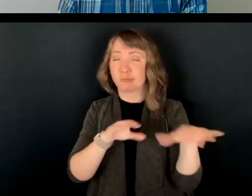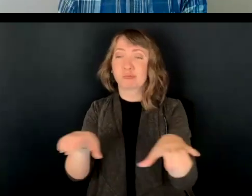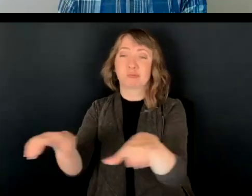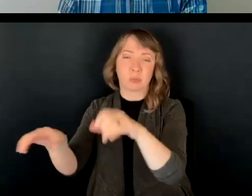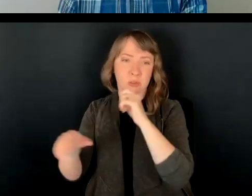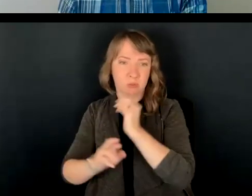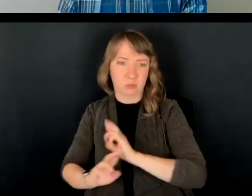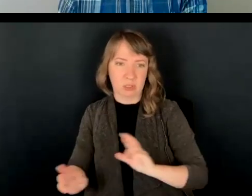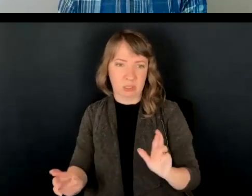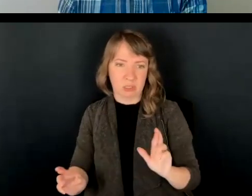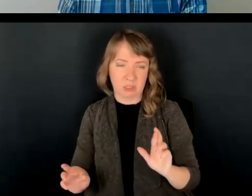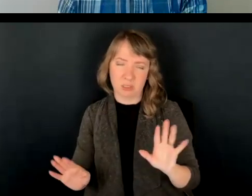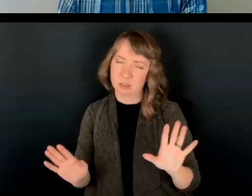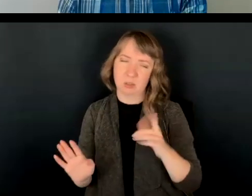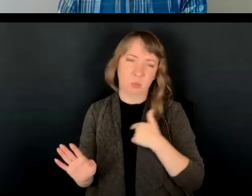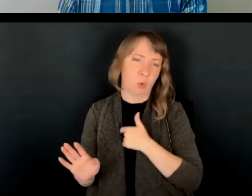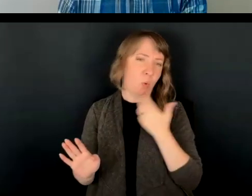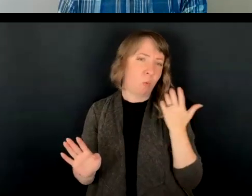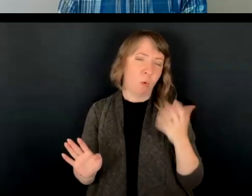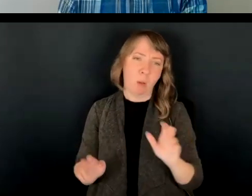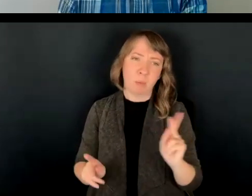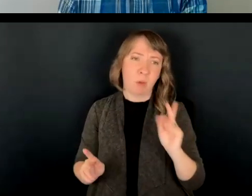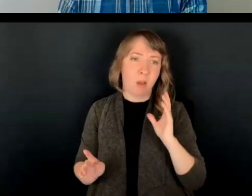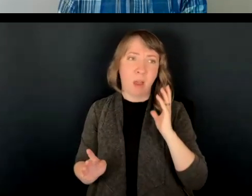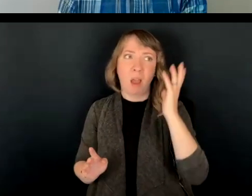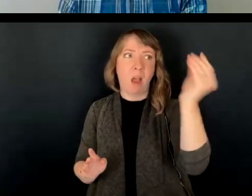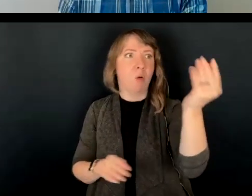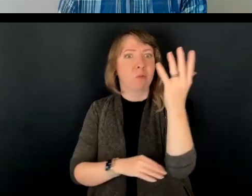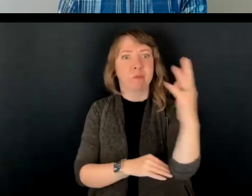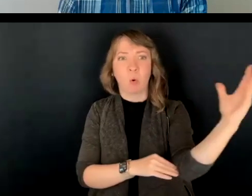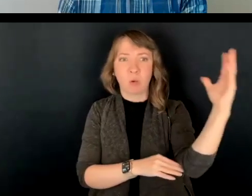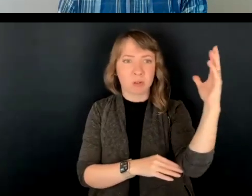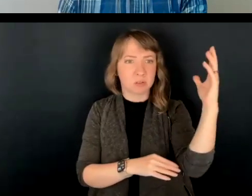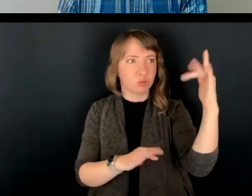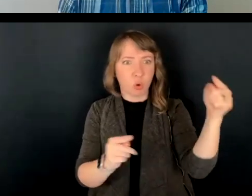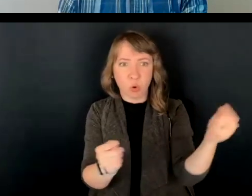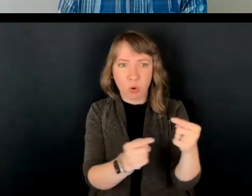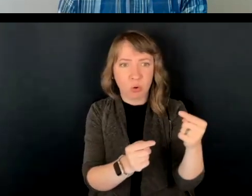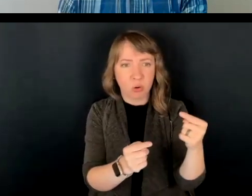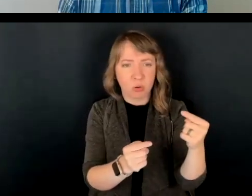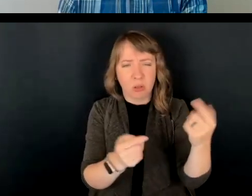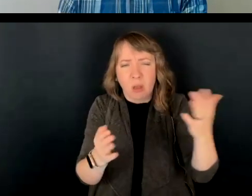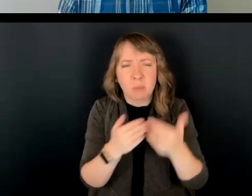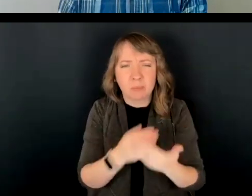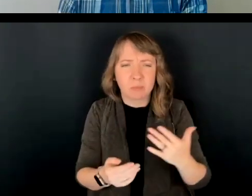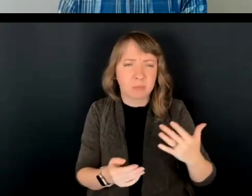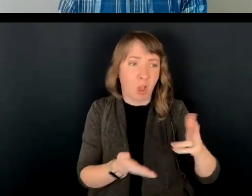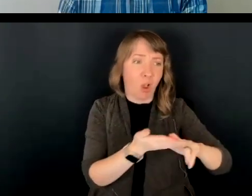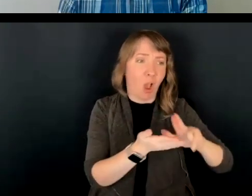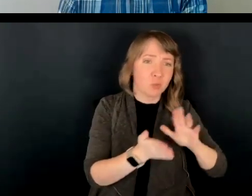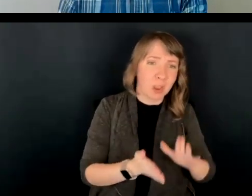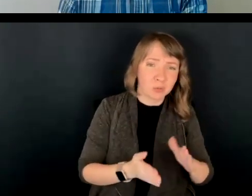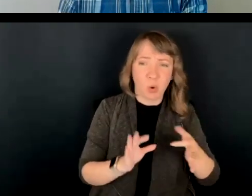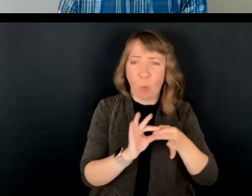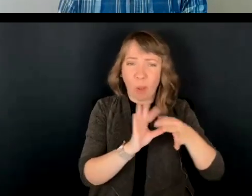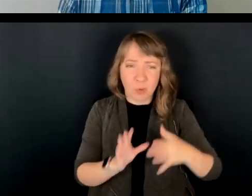want someone to go out in the woods and get hurt at all, whether they're a volunteer or a contractor or a